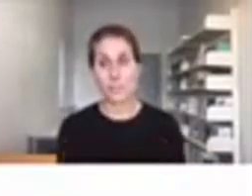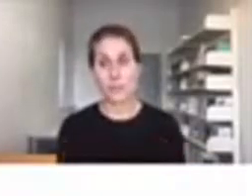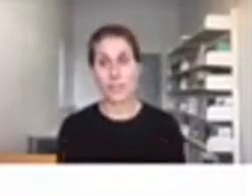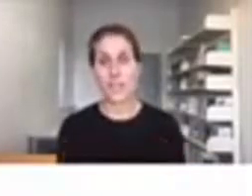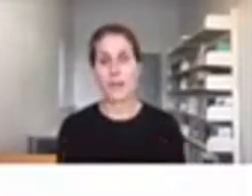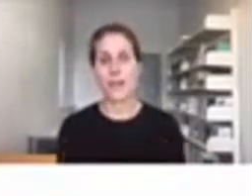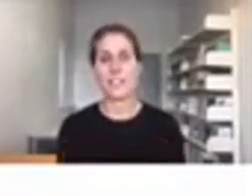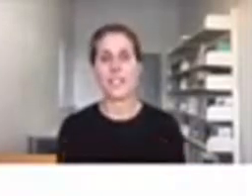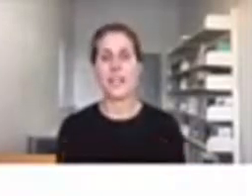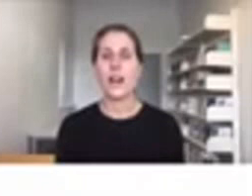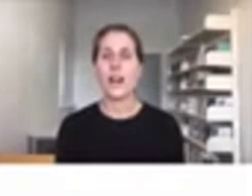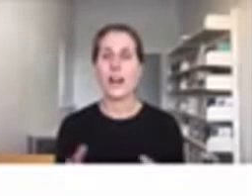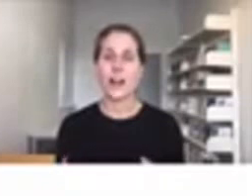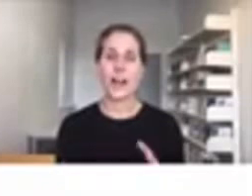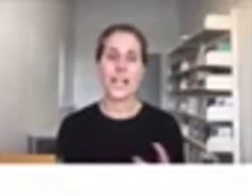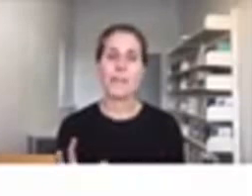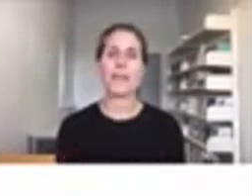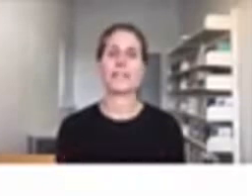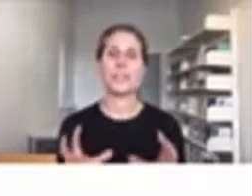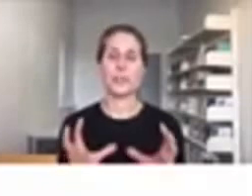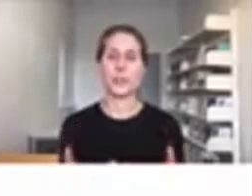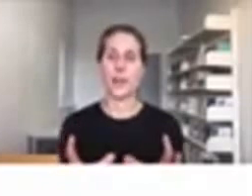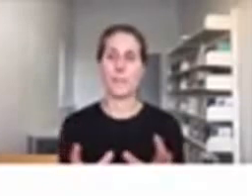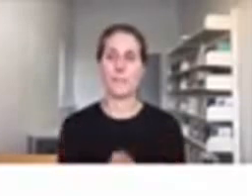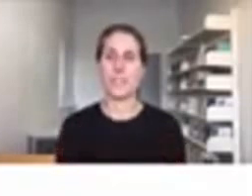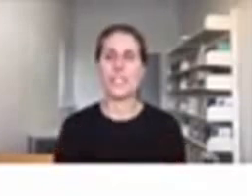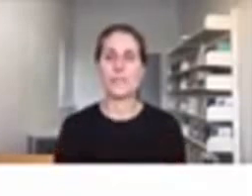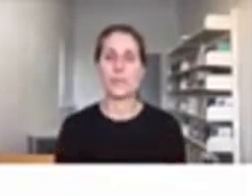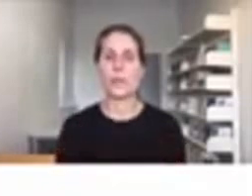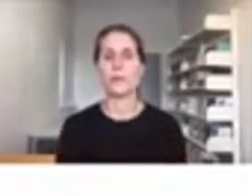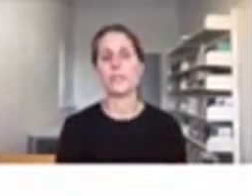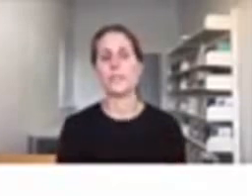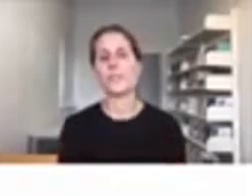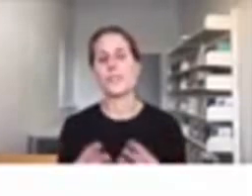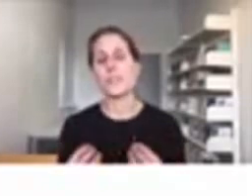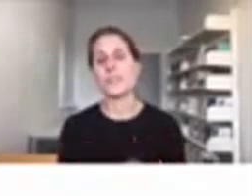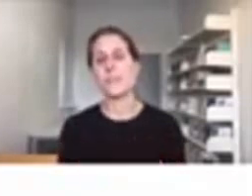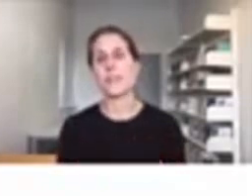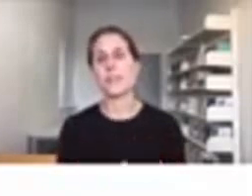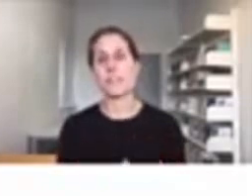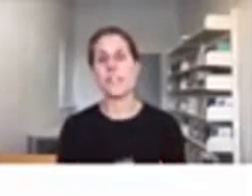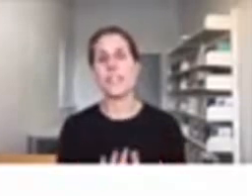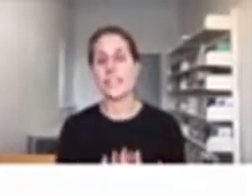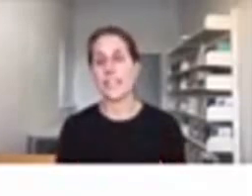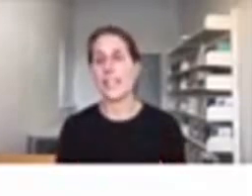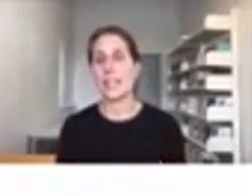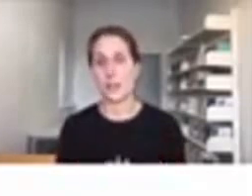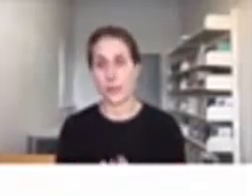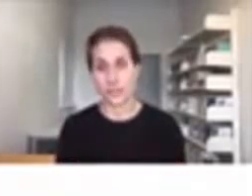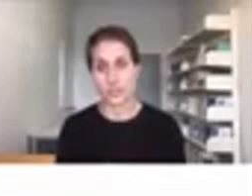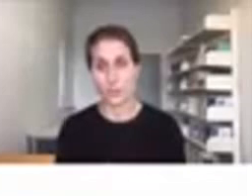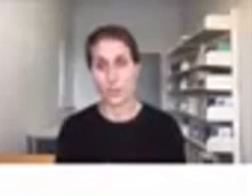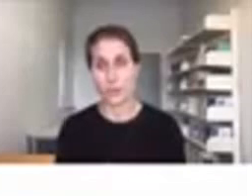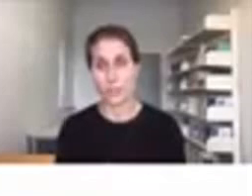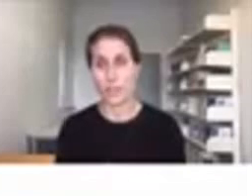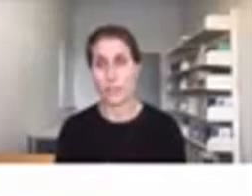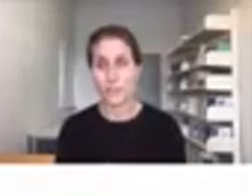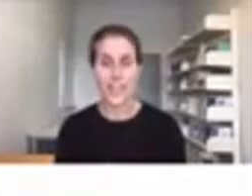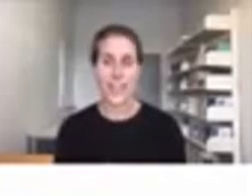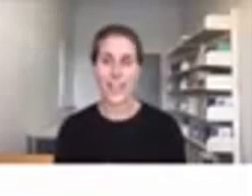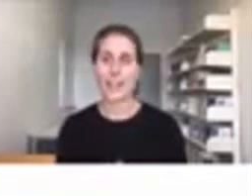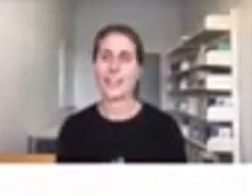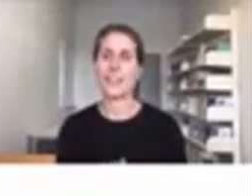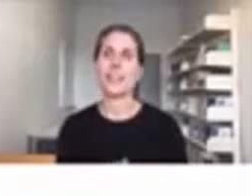topics that we should be thinking about? I come back to these four topics. So there's something really key about school